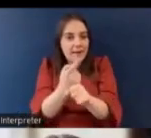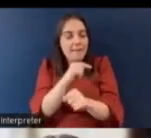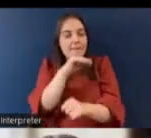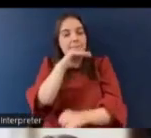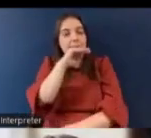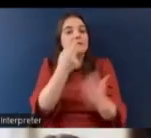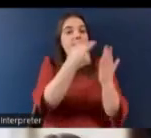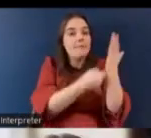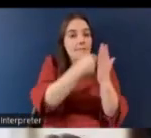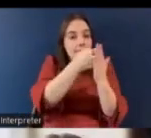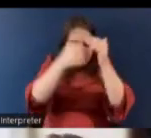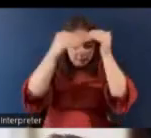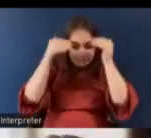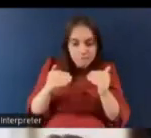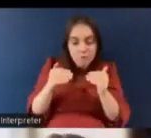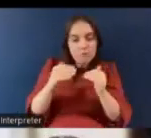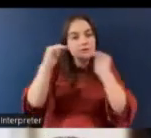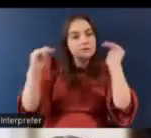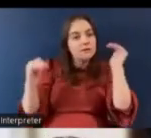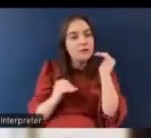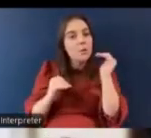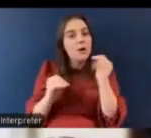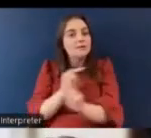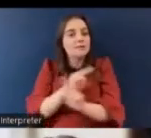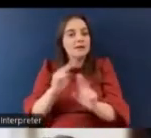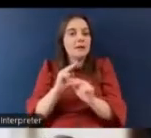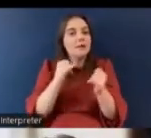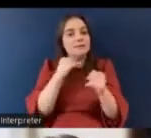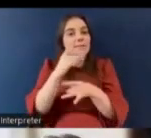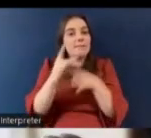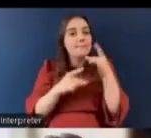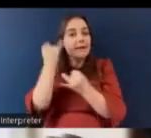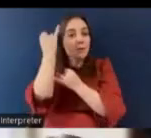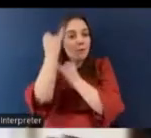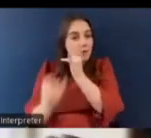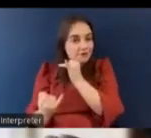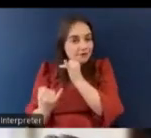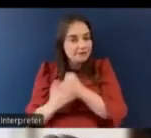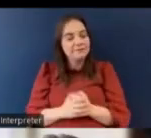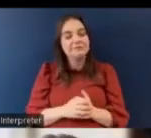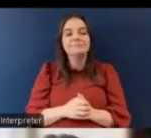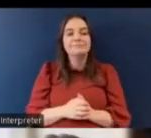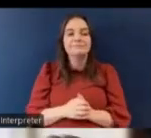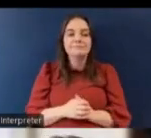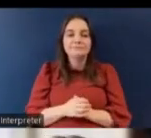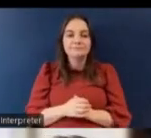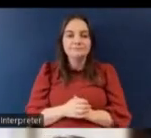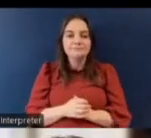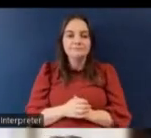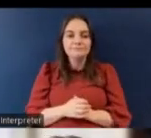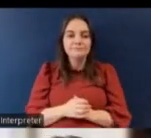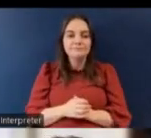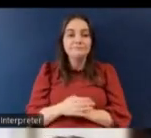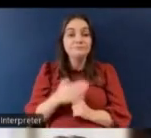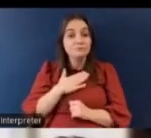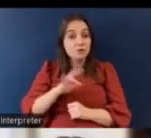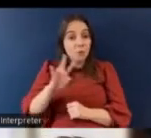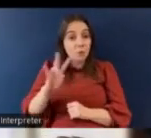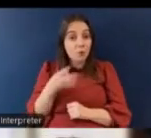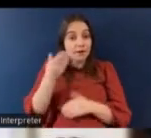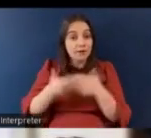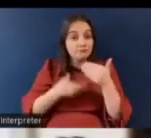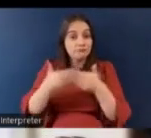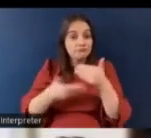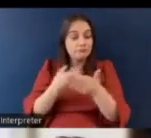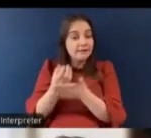attention to social inequality and doesn't worsen it. So you can go to the next slide. I'm just going to run through quickly over